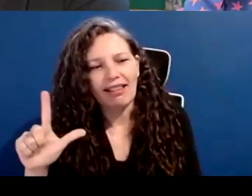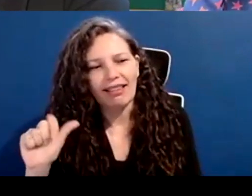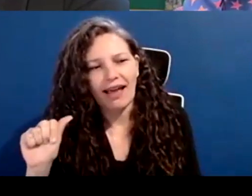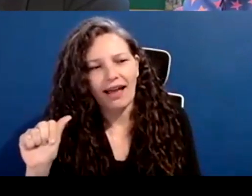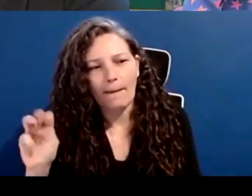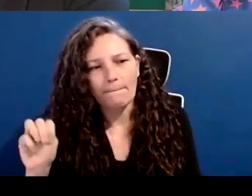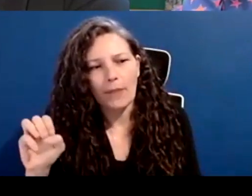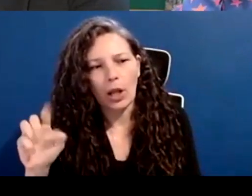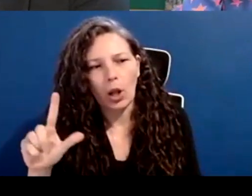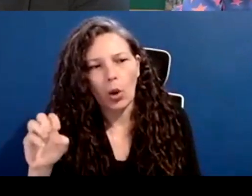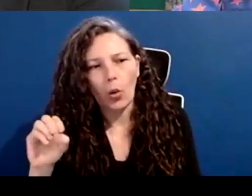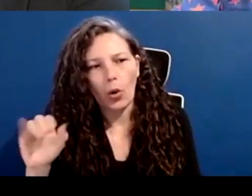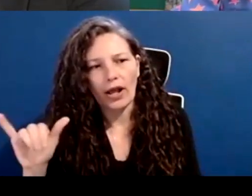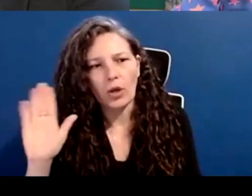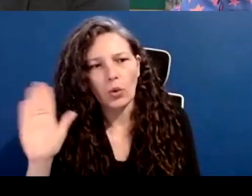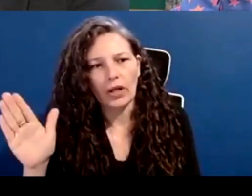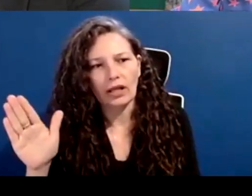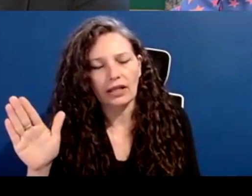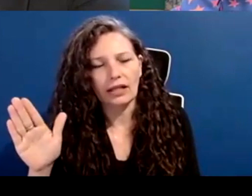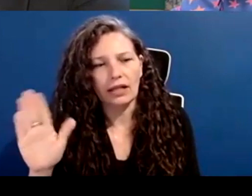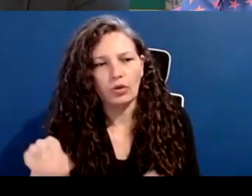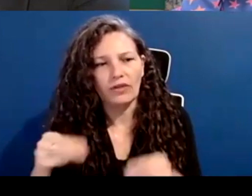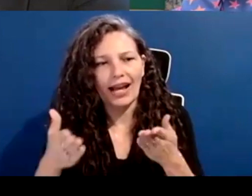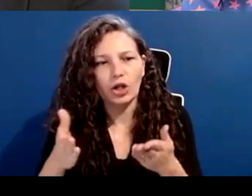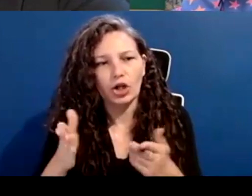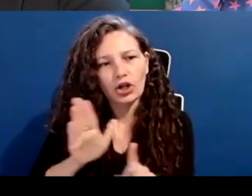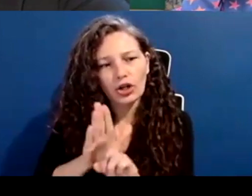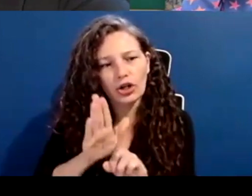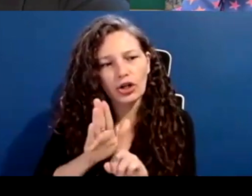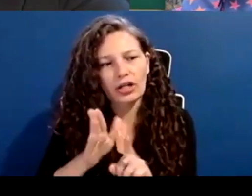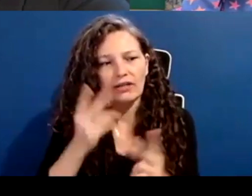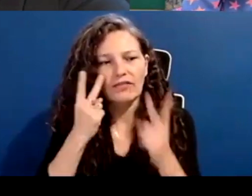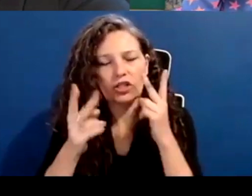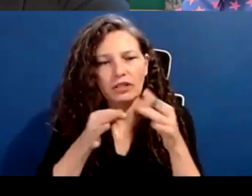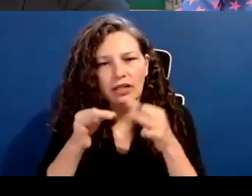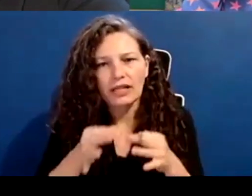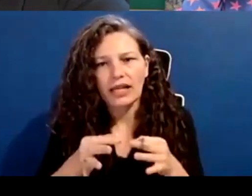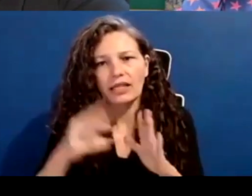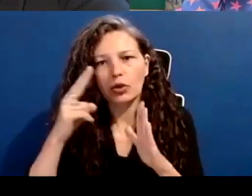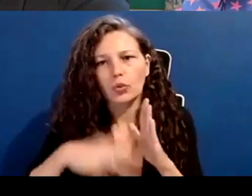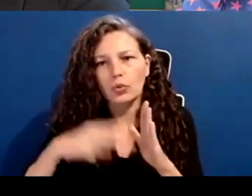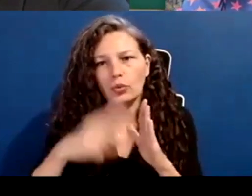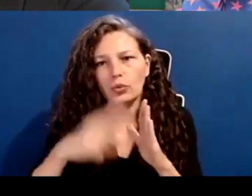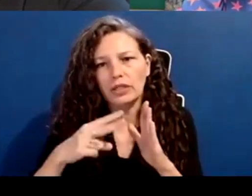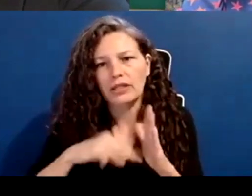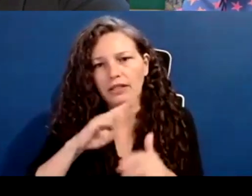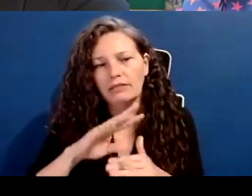visual description. We'll read the bios of our presenters, and we'll get into this wonderful conversation together.